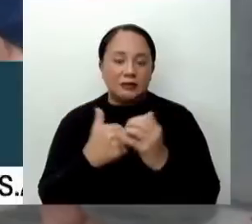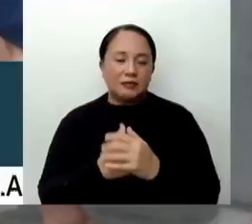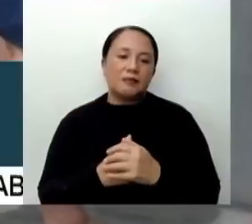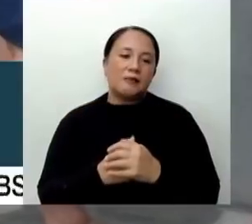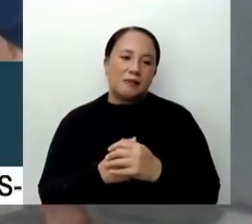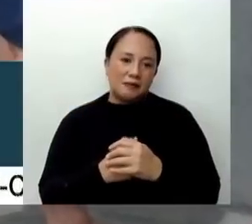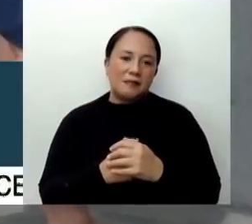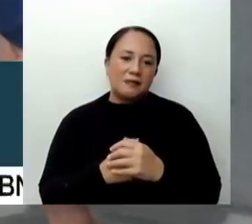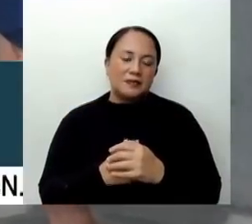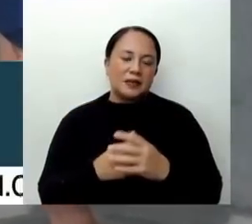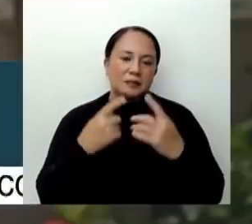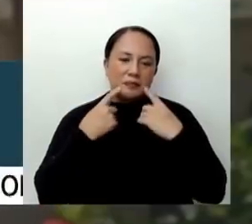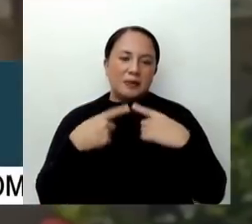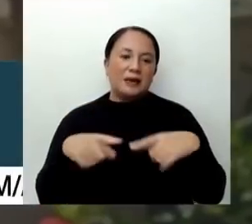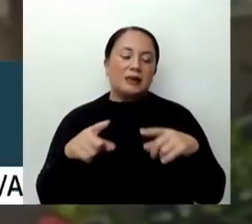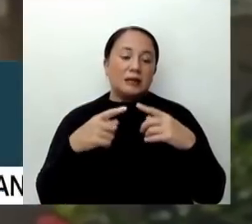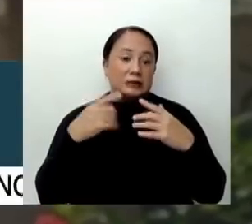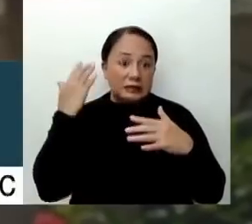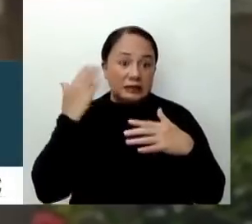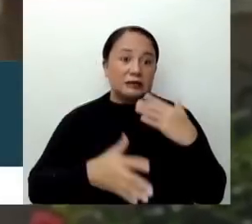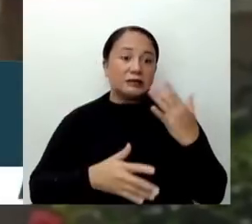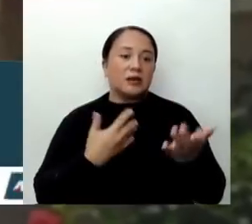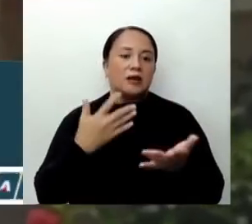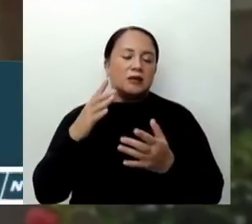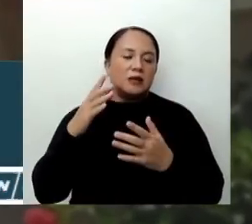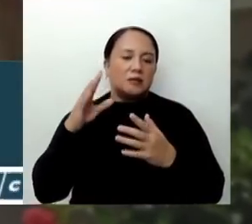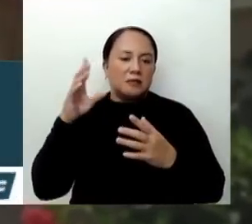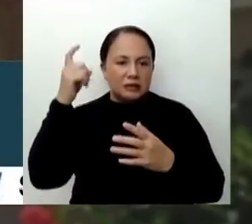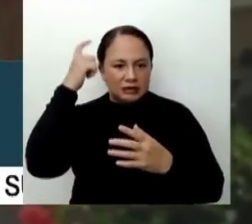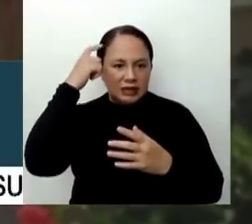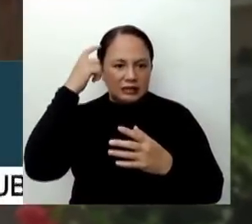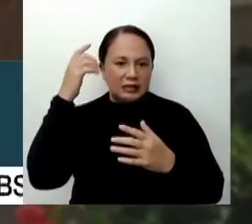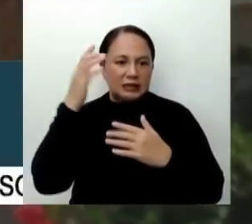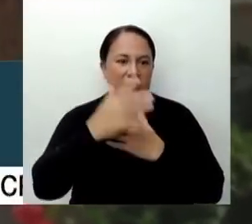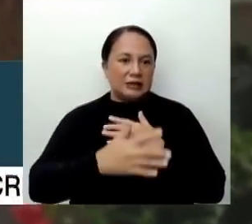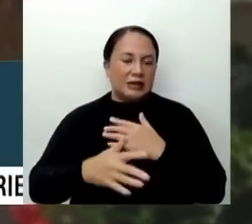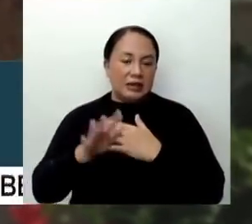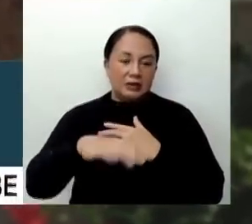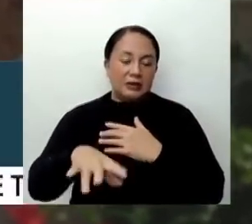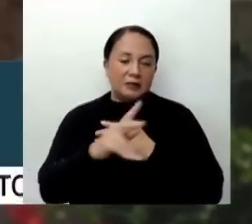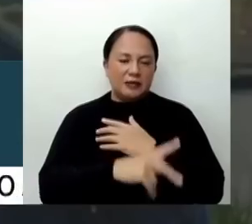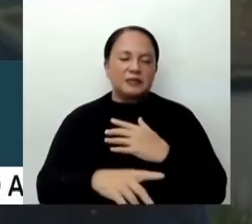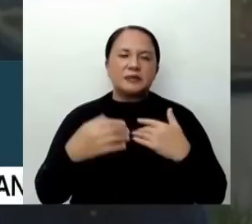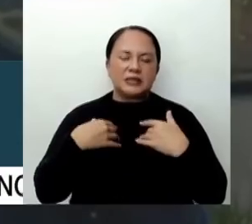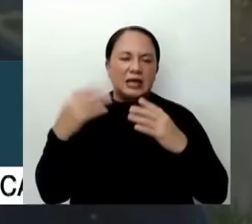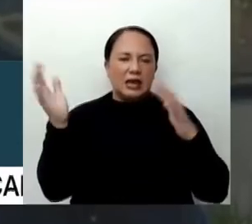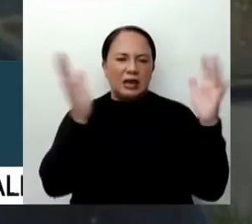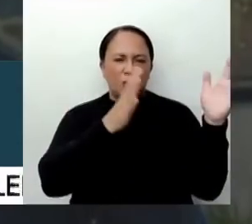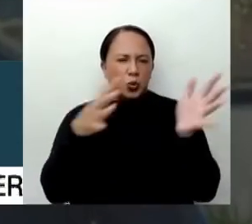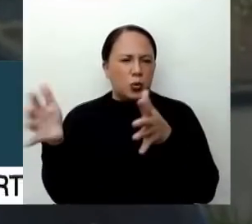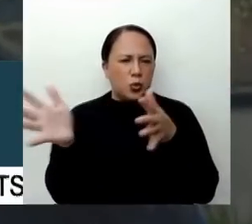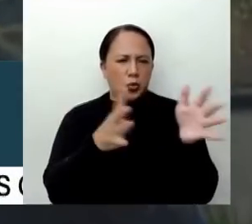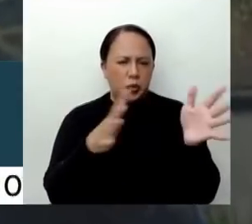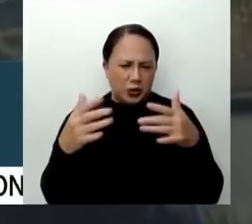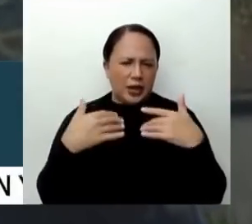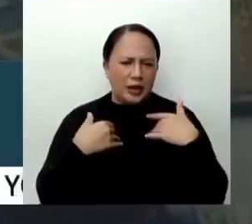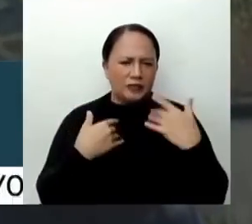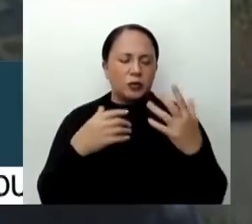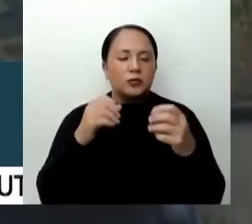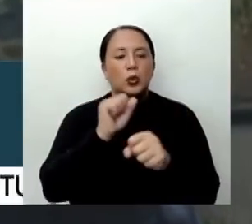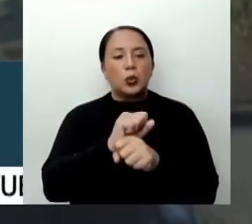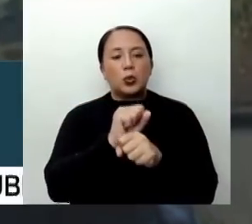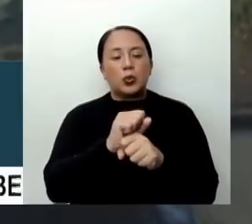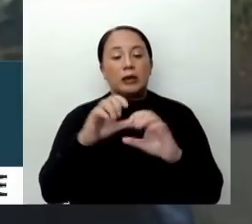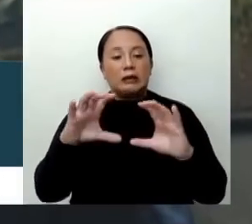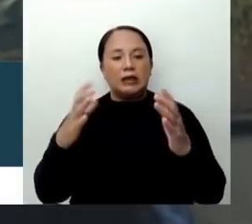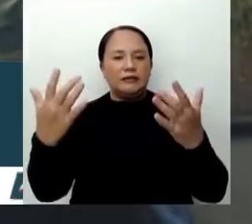And finally, in Batanes, some areas in the province are already experiencing winds brought by Betty. Work and classes are already